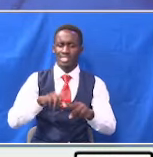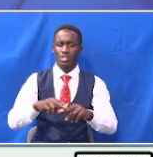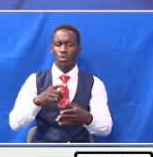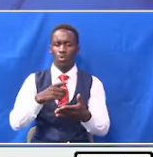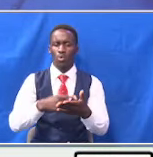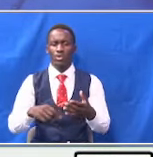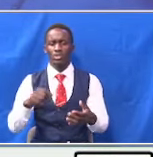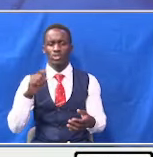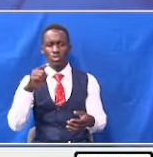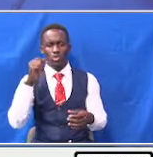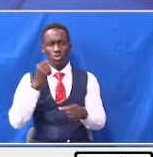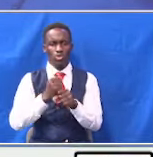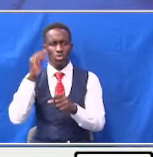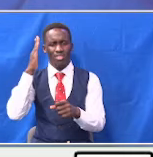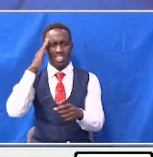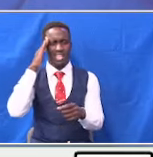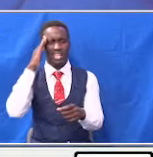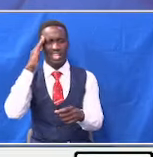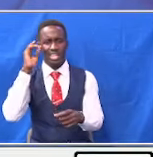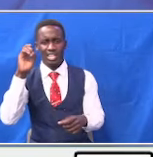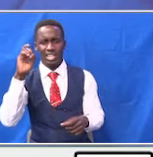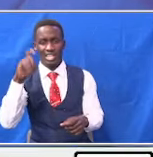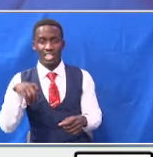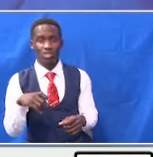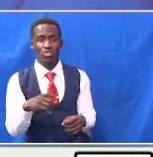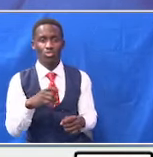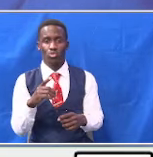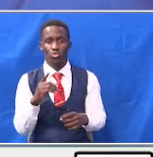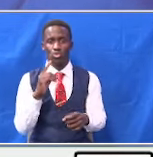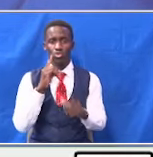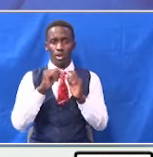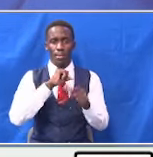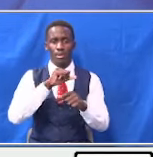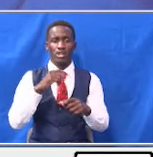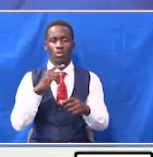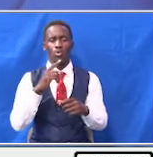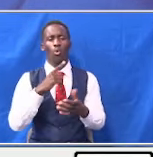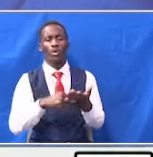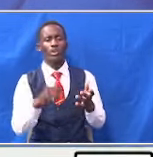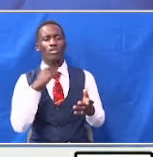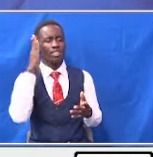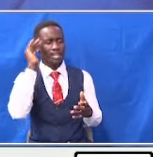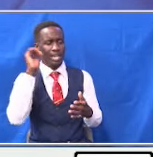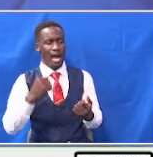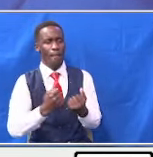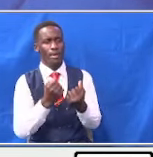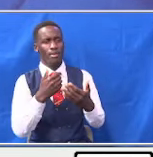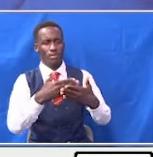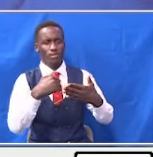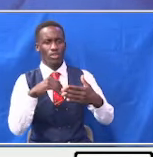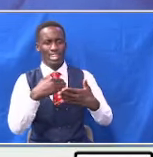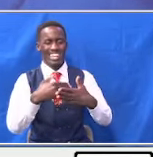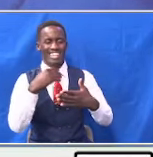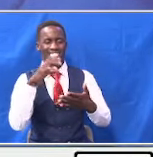addressed, and what do you expect to happen or should happen between now and the next State of the Nation address?